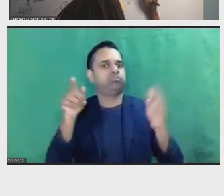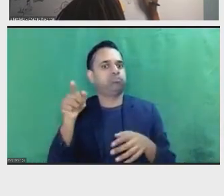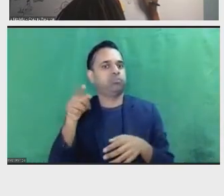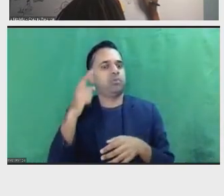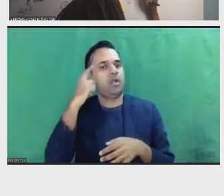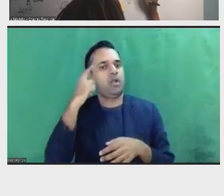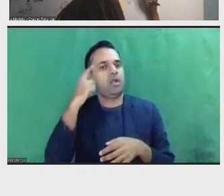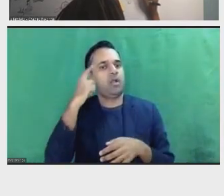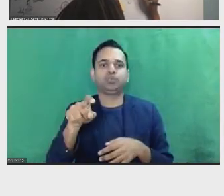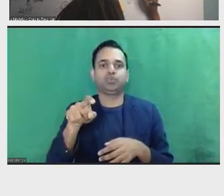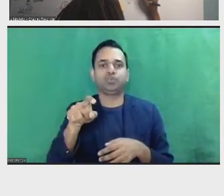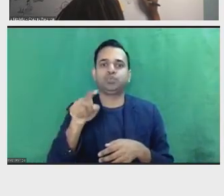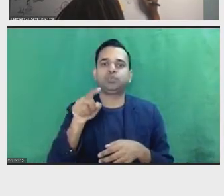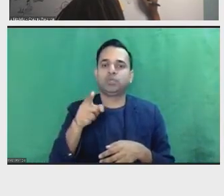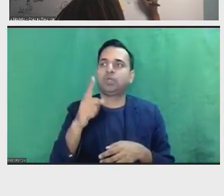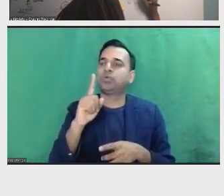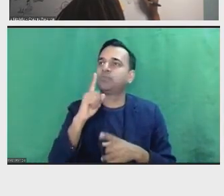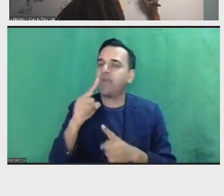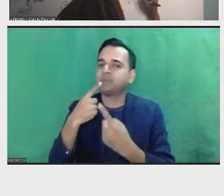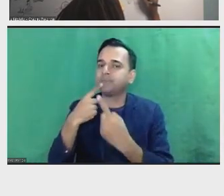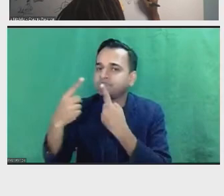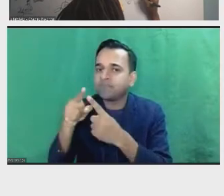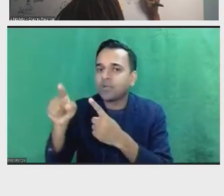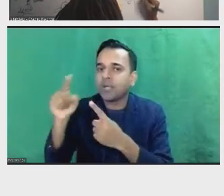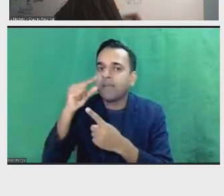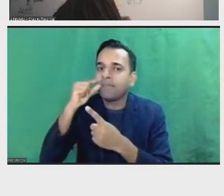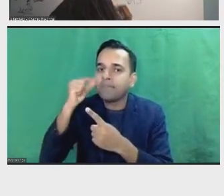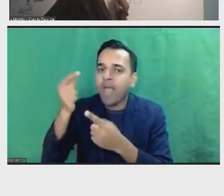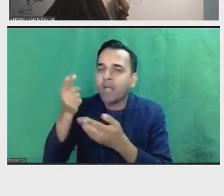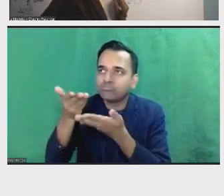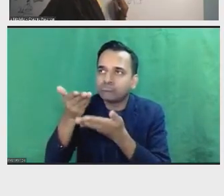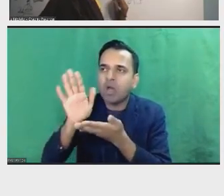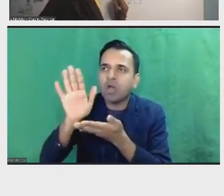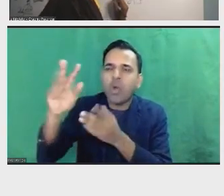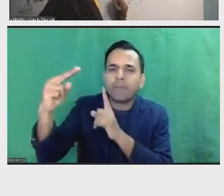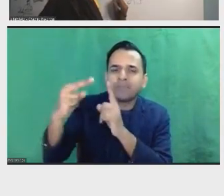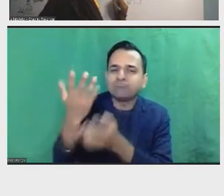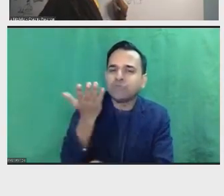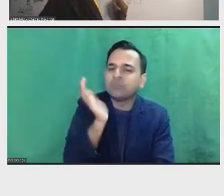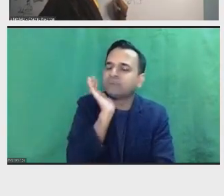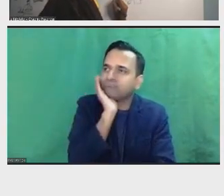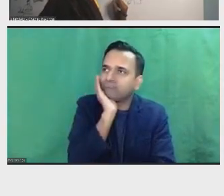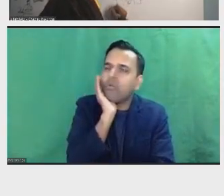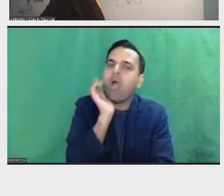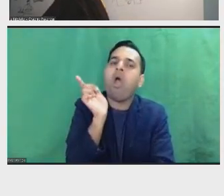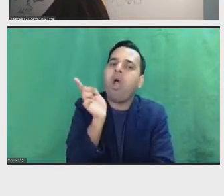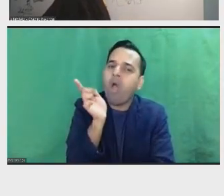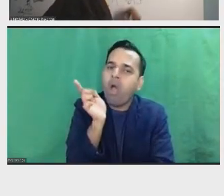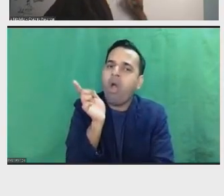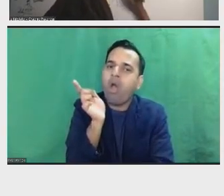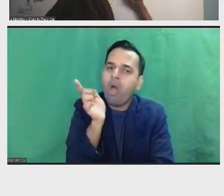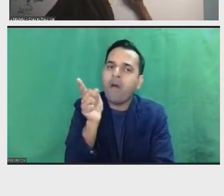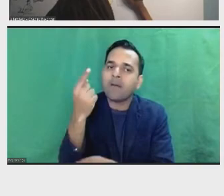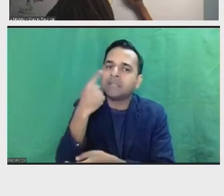where there is problem, and men will listen to you, and we will build a better future for all of